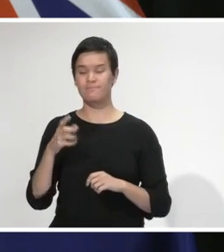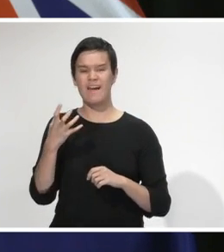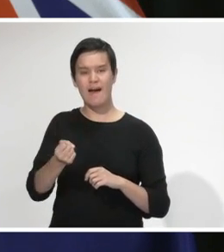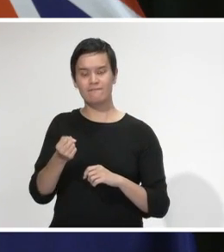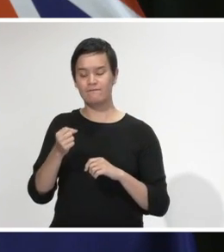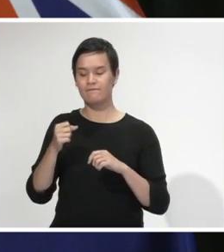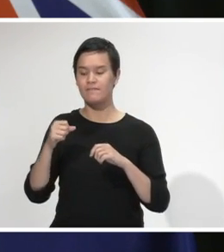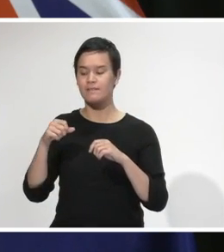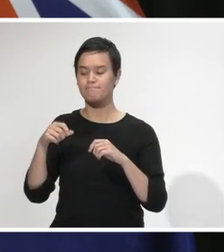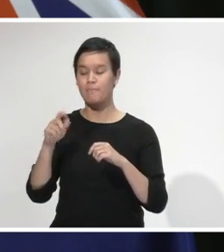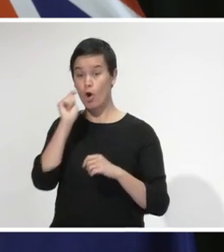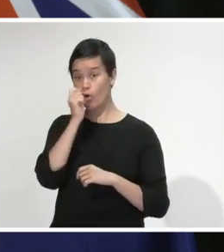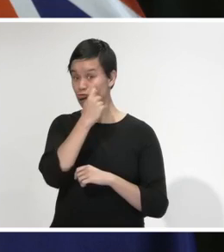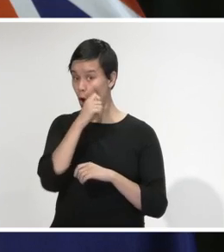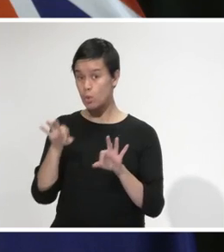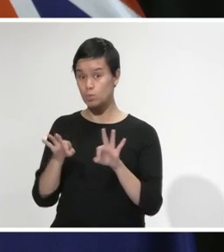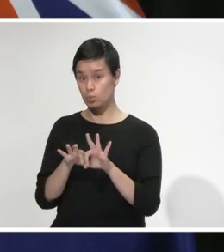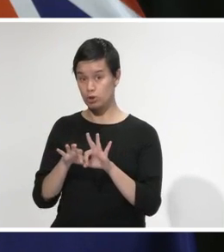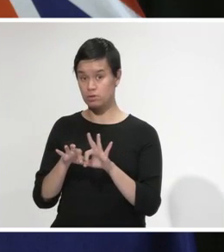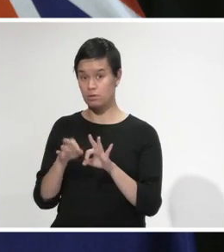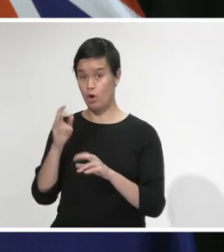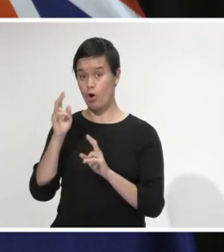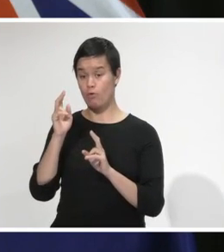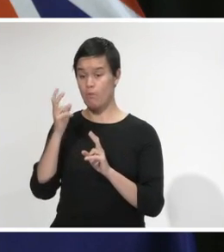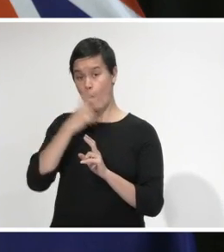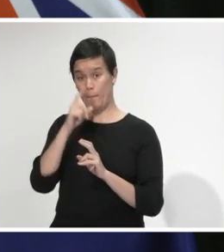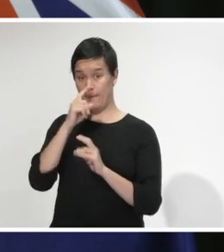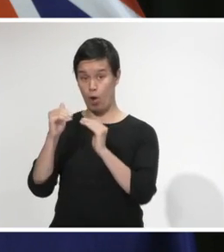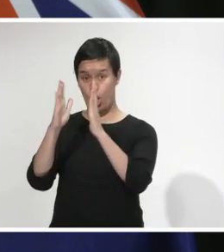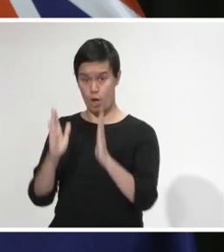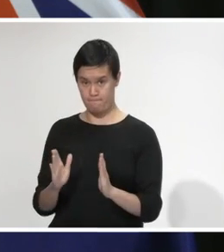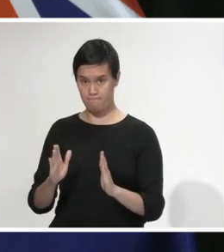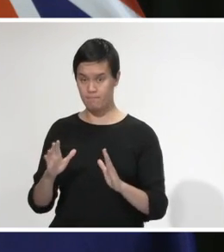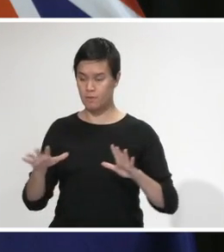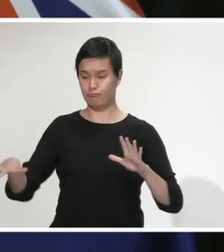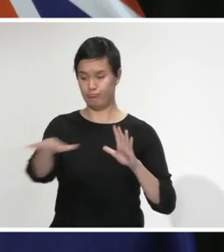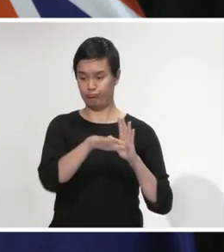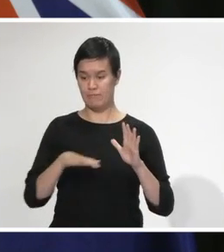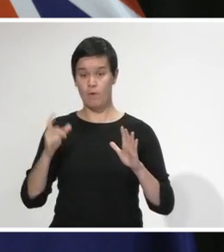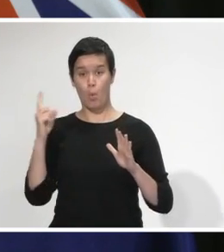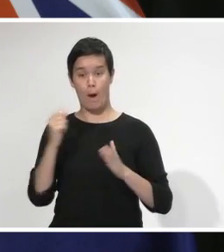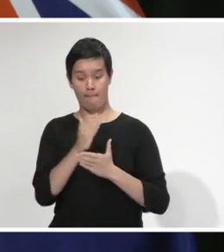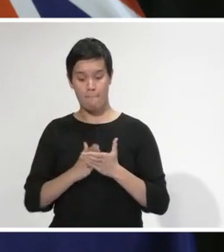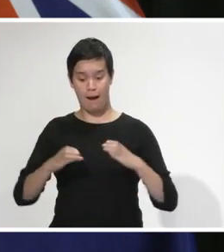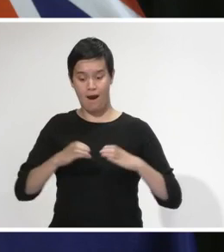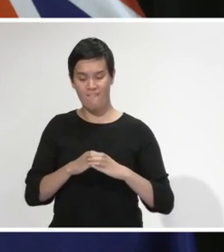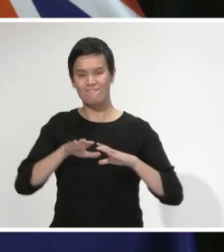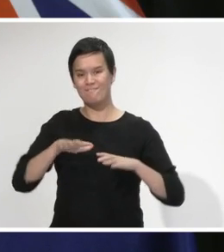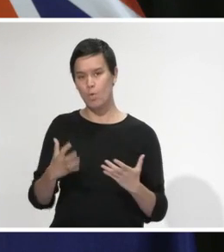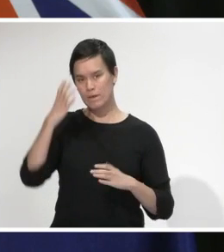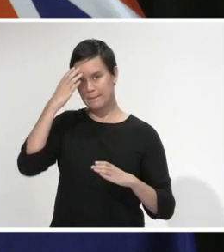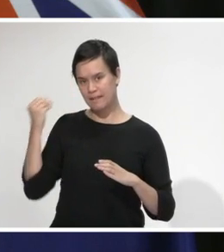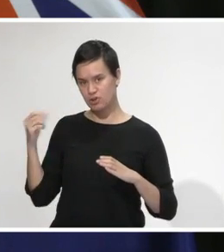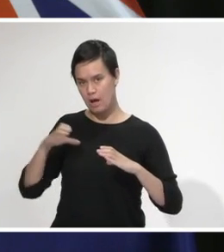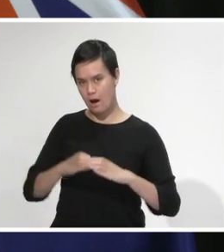in that psychogeriatric care unit that is part of a bigger facility. So there were no people, which is effectively closed off from the rest